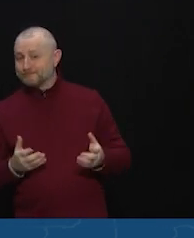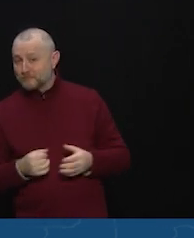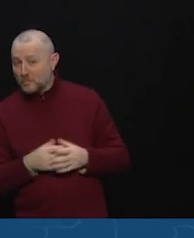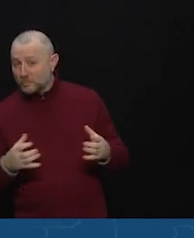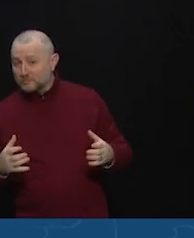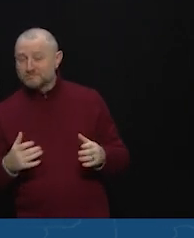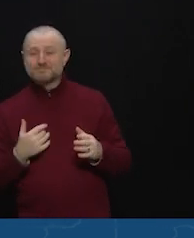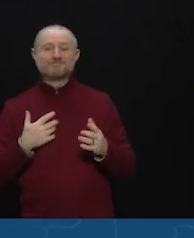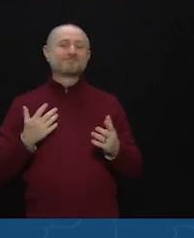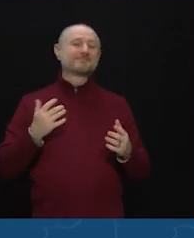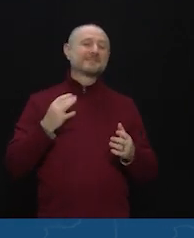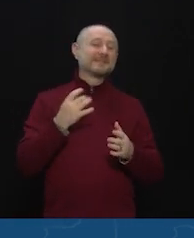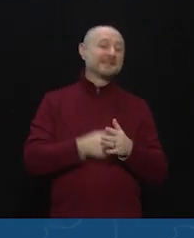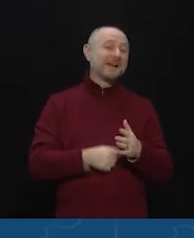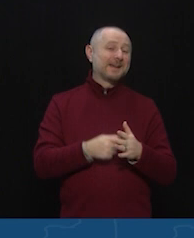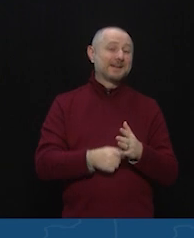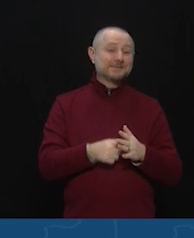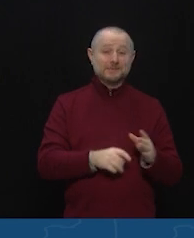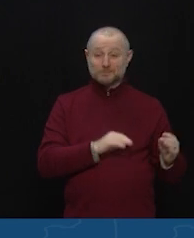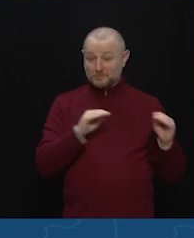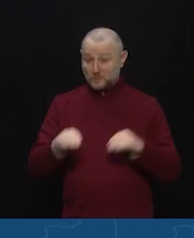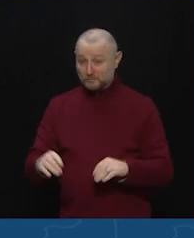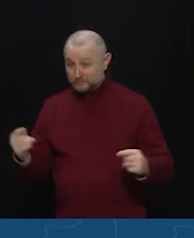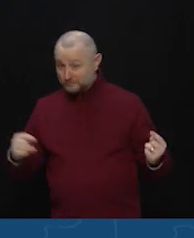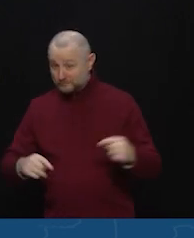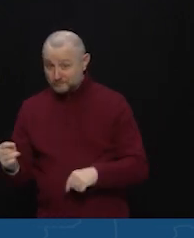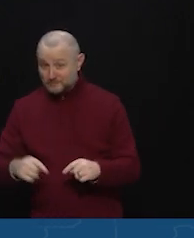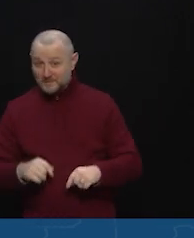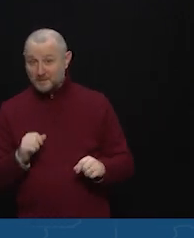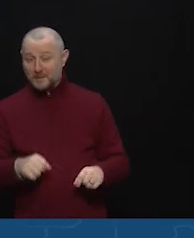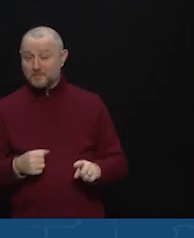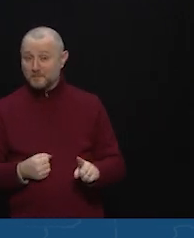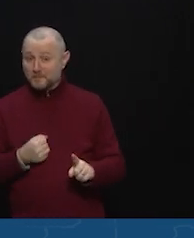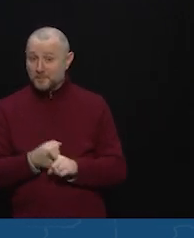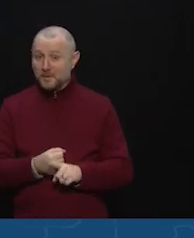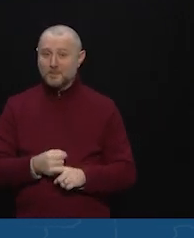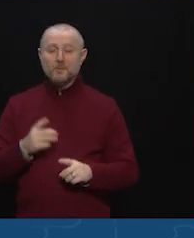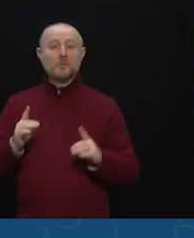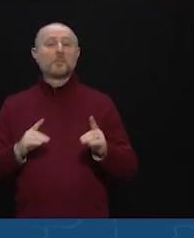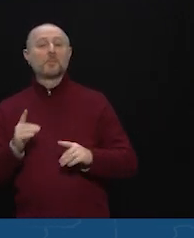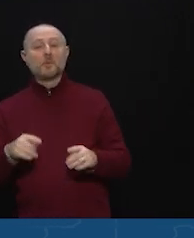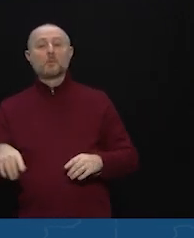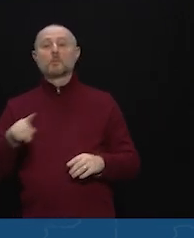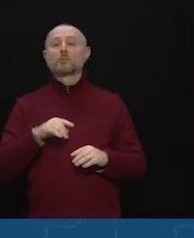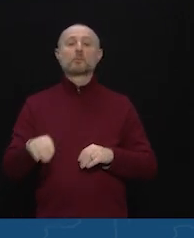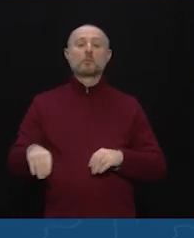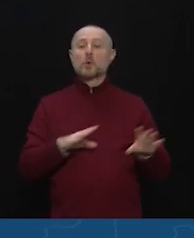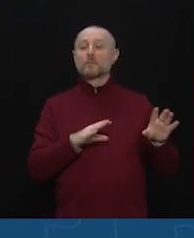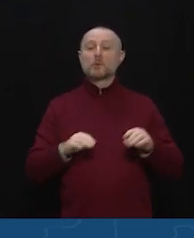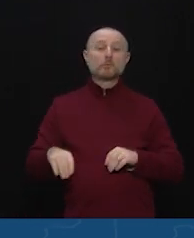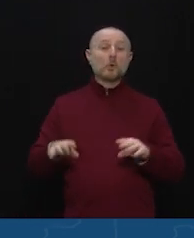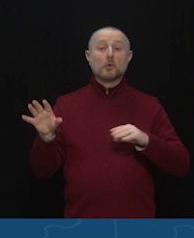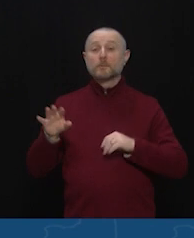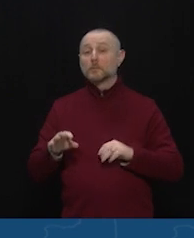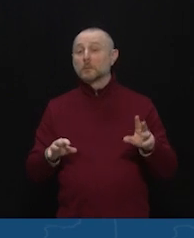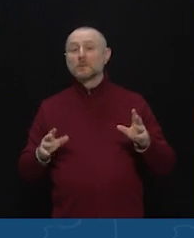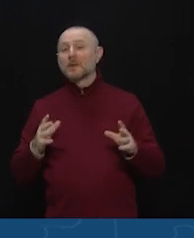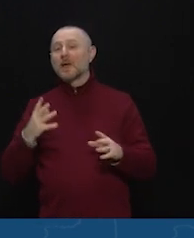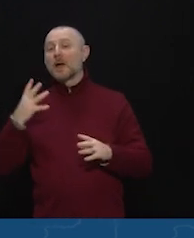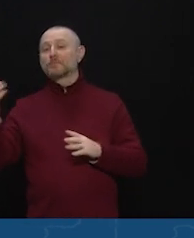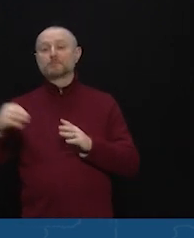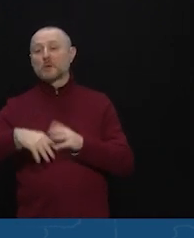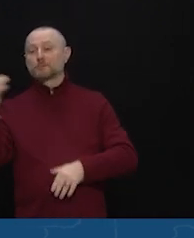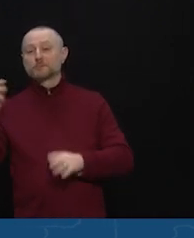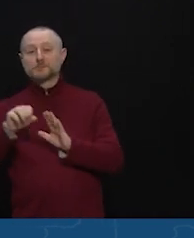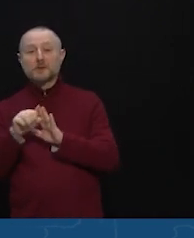migration. So if there are people who are moving to other parts of the state over the parts of the country. And